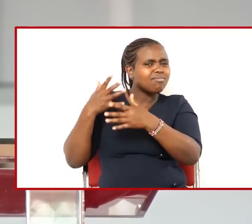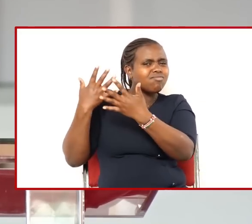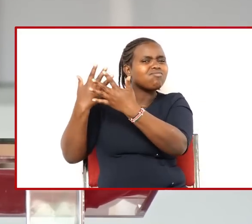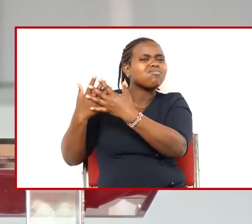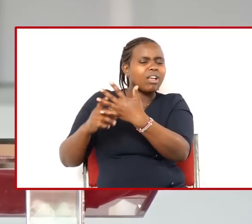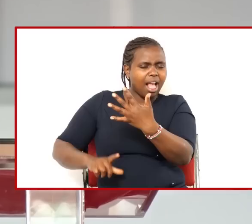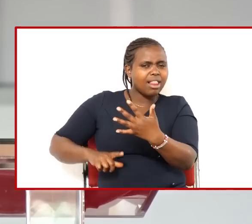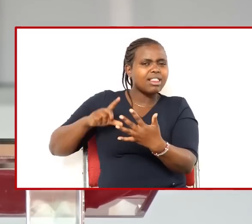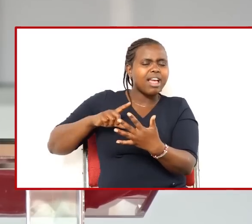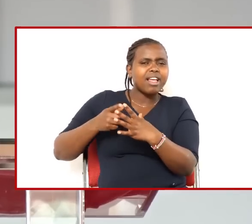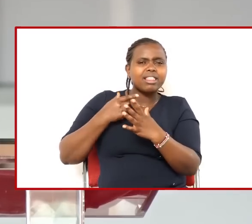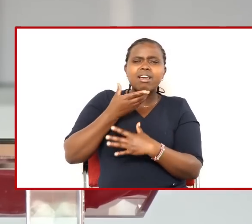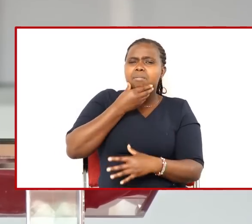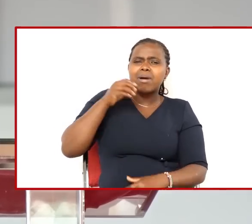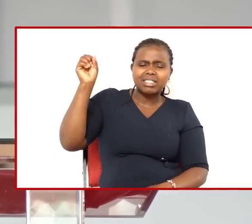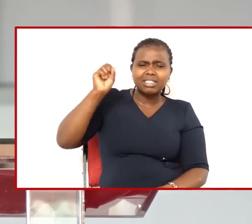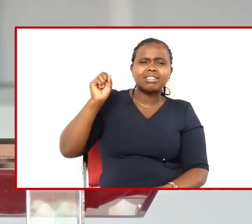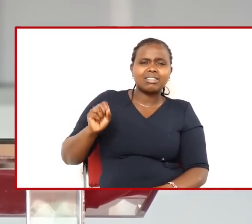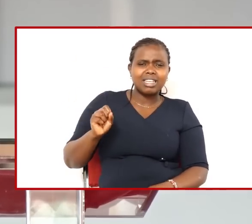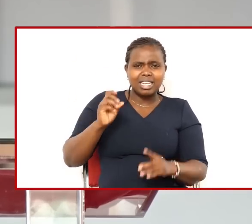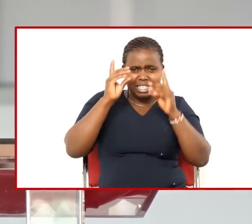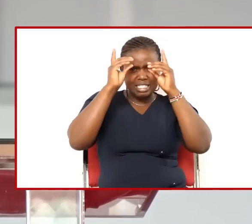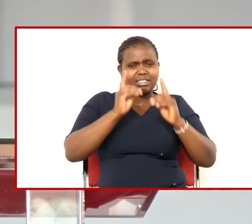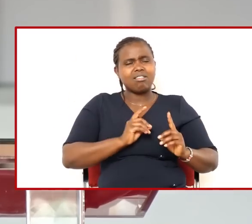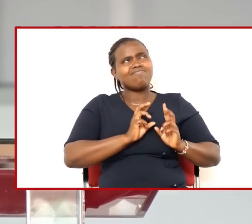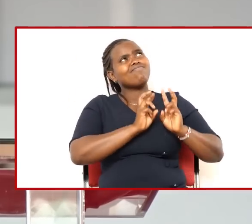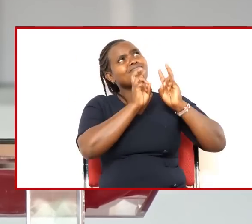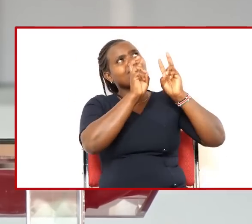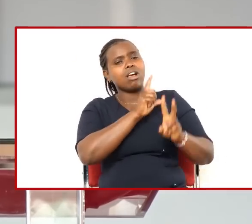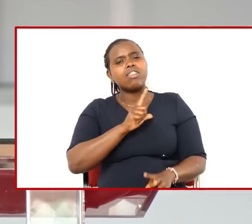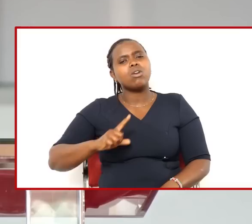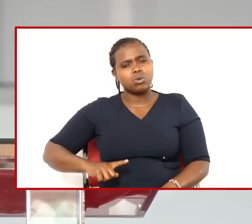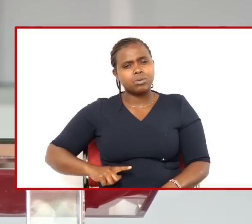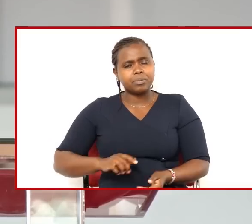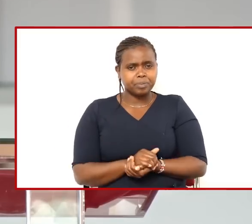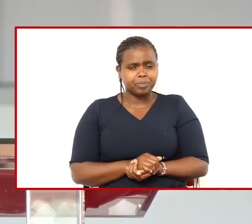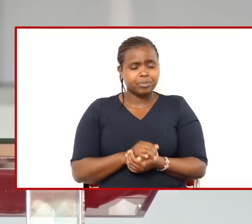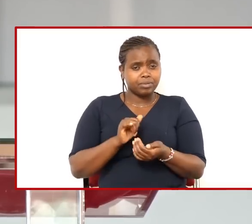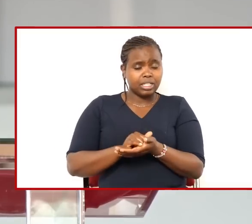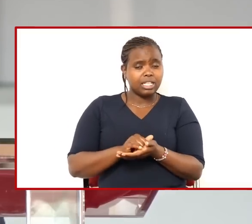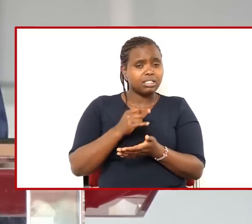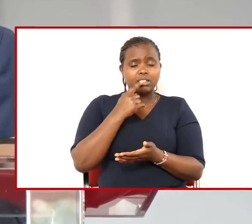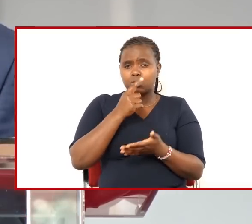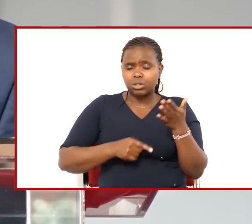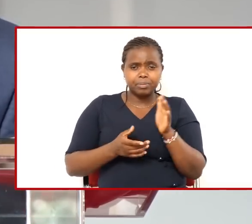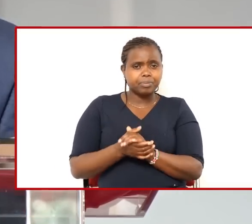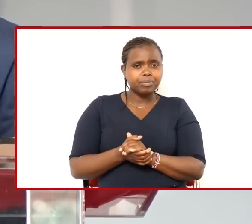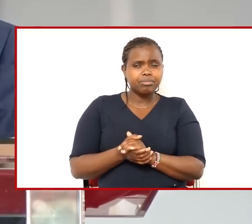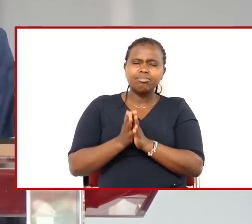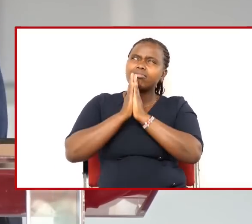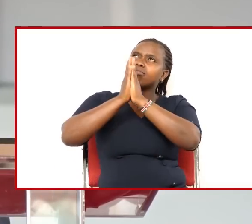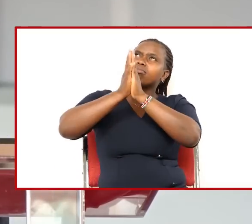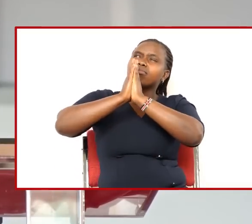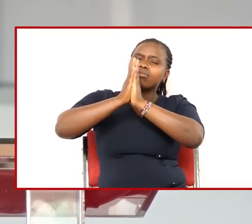imprisonment, Samson turns his heart towards the Lord. And that's what he said.